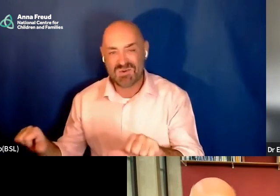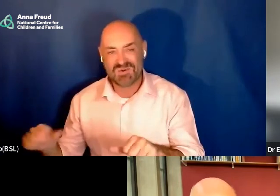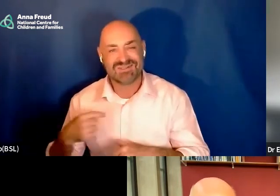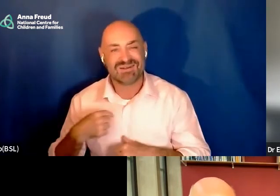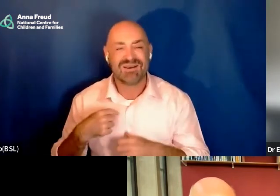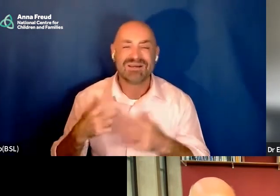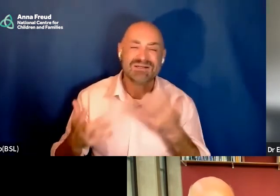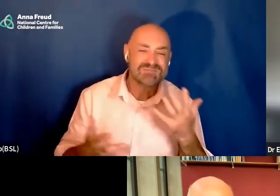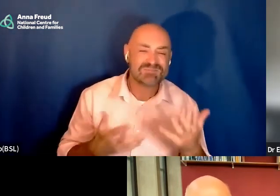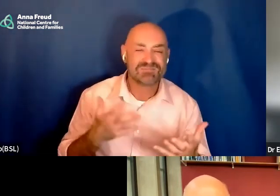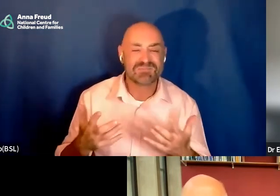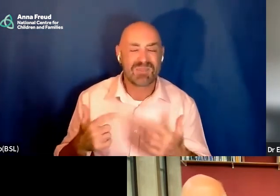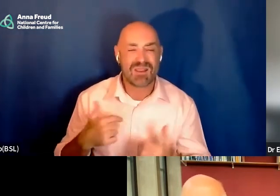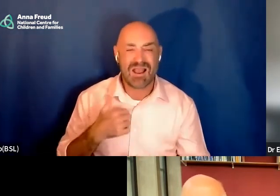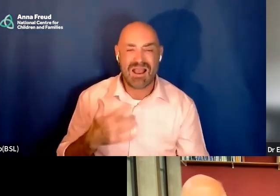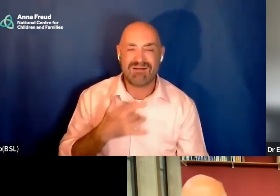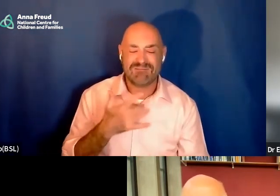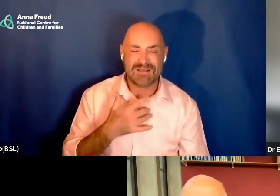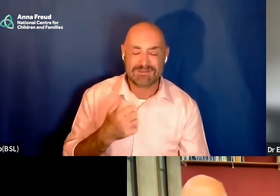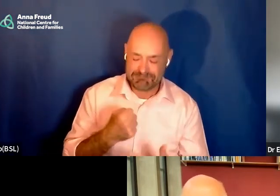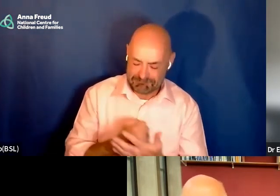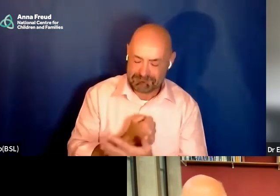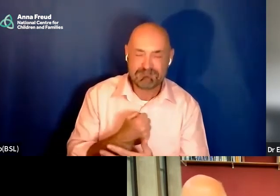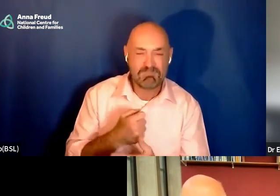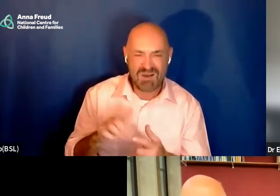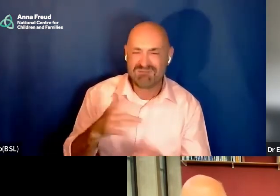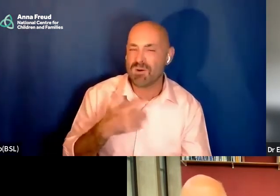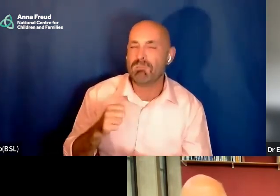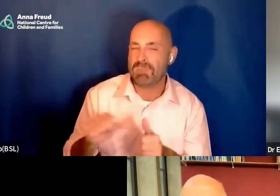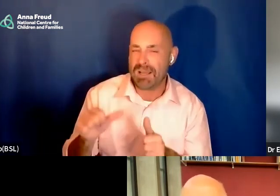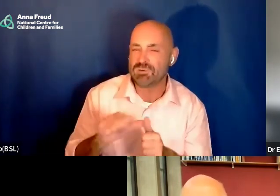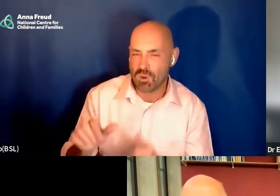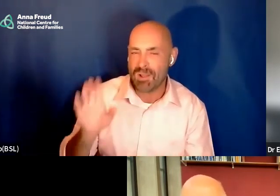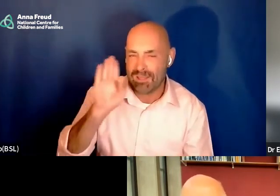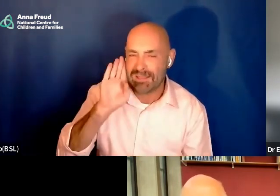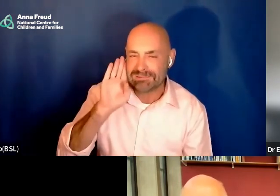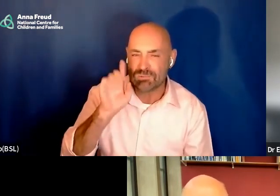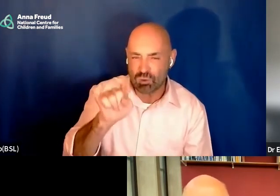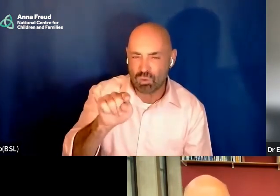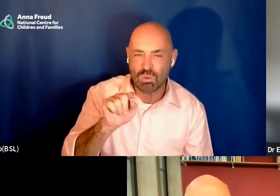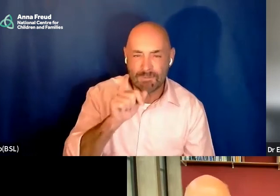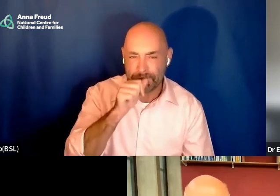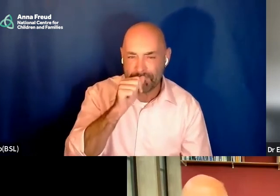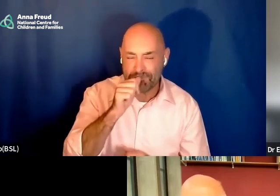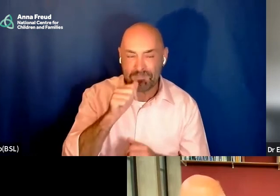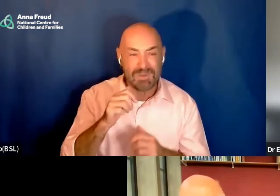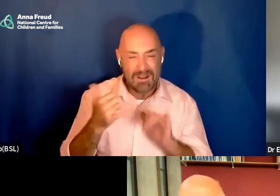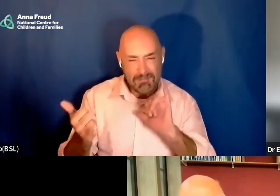feel a great deal better, that we might